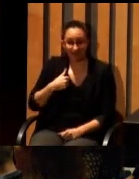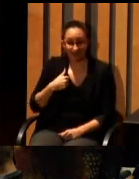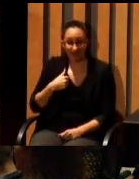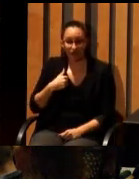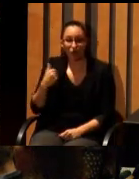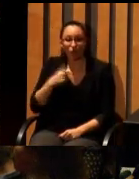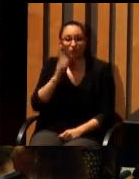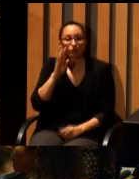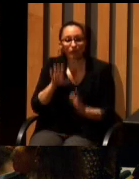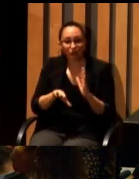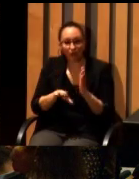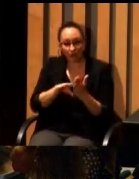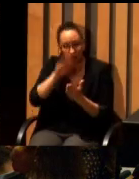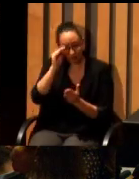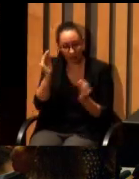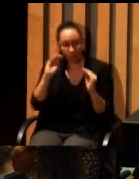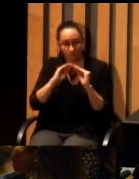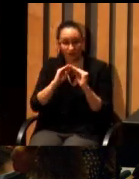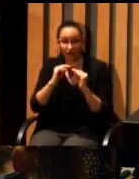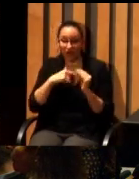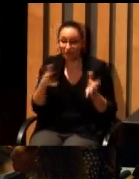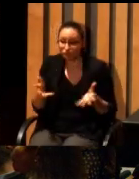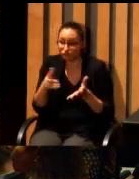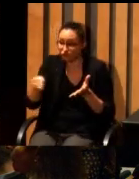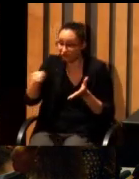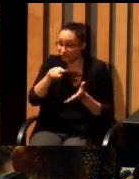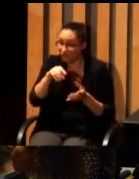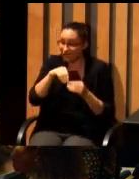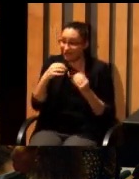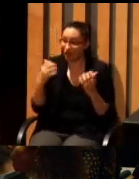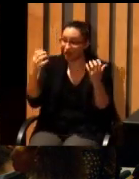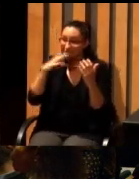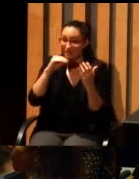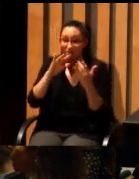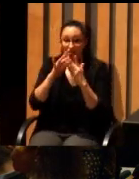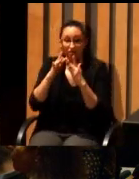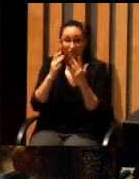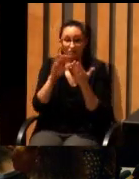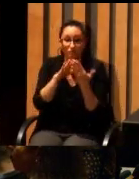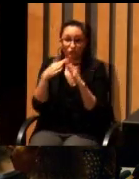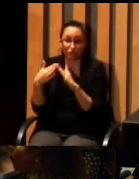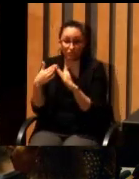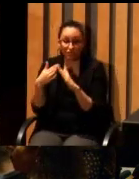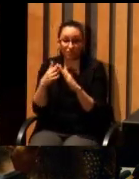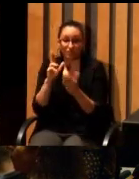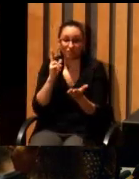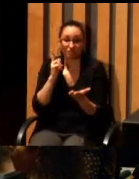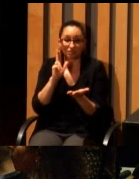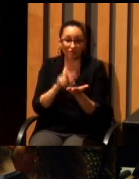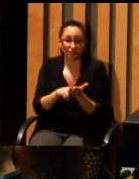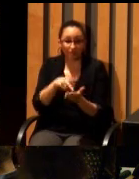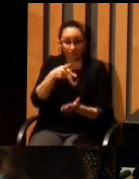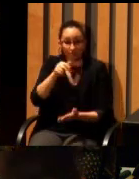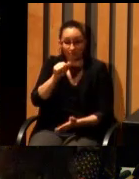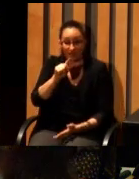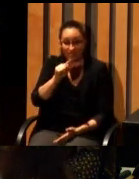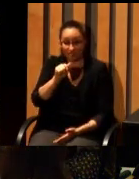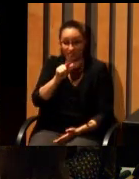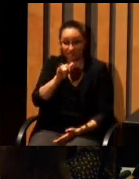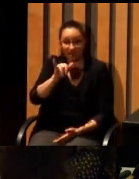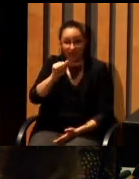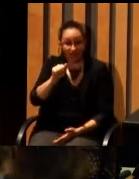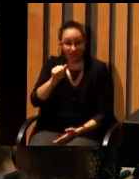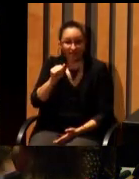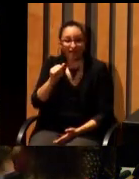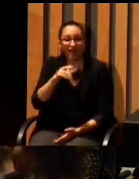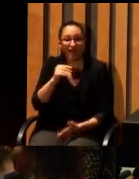we will learn more. I urge everyone in this audience, in the online community, to log in to Peshla and find